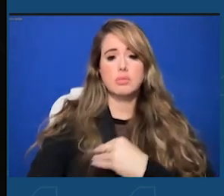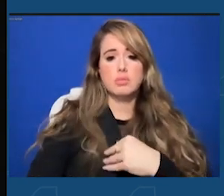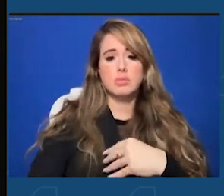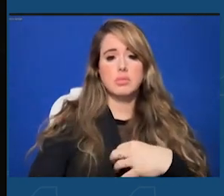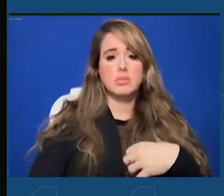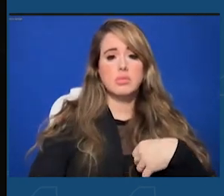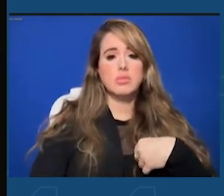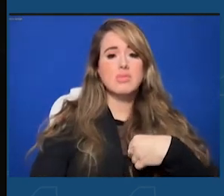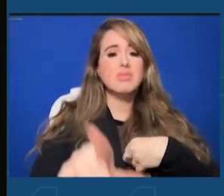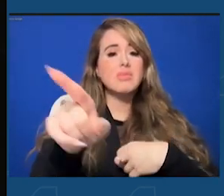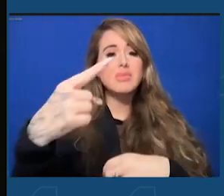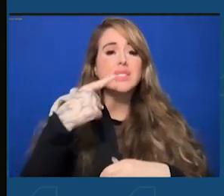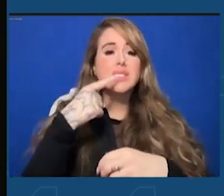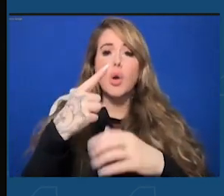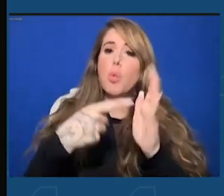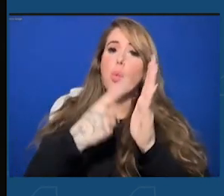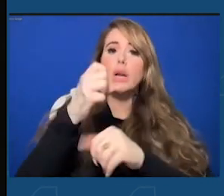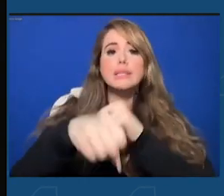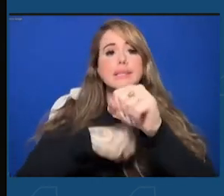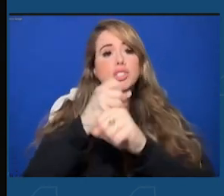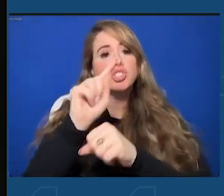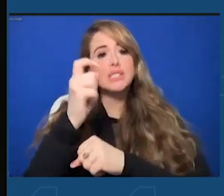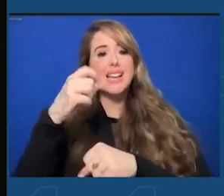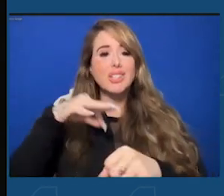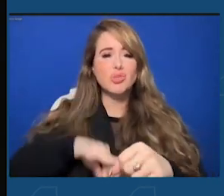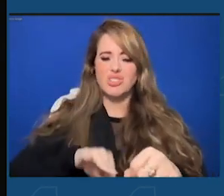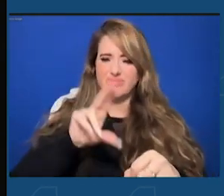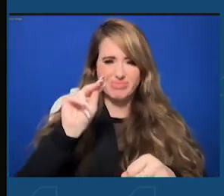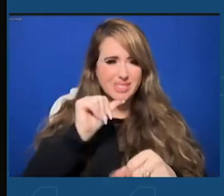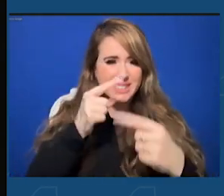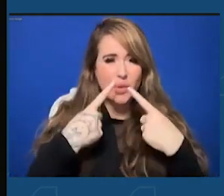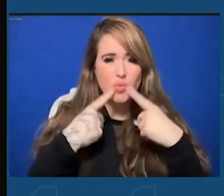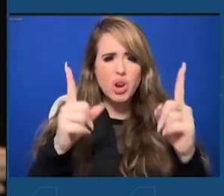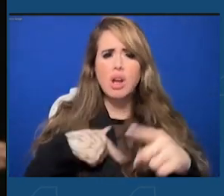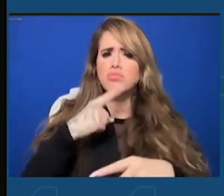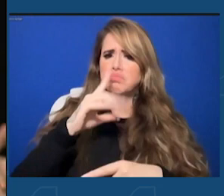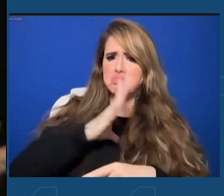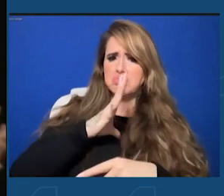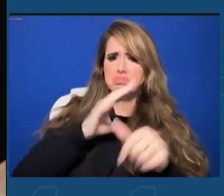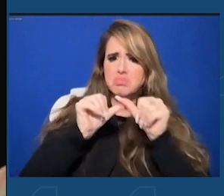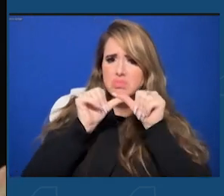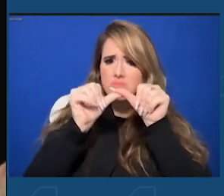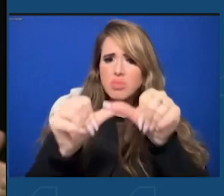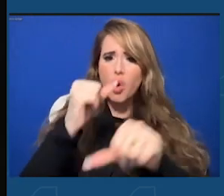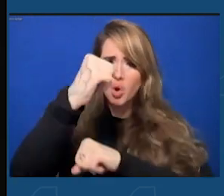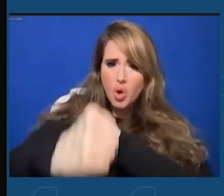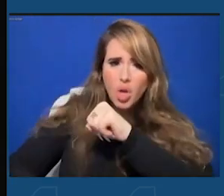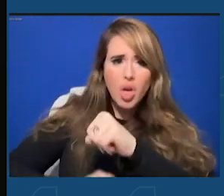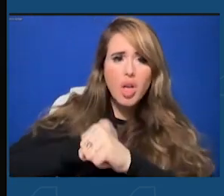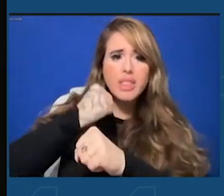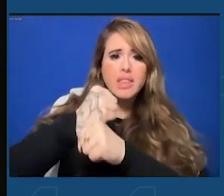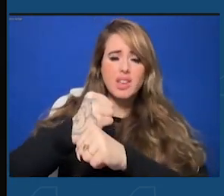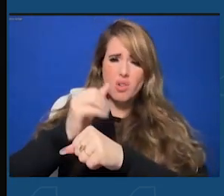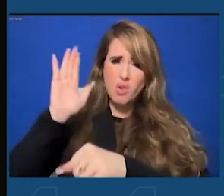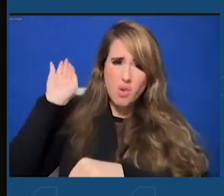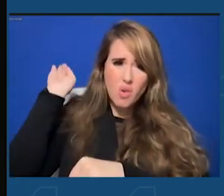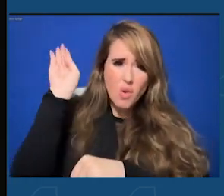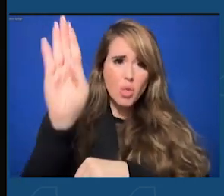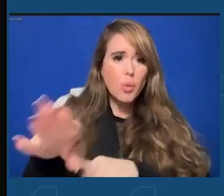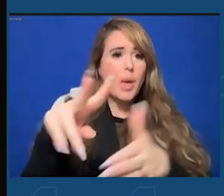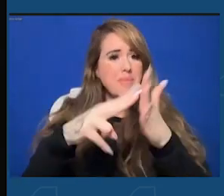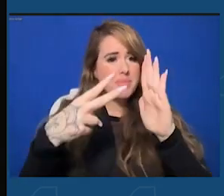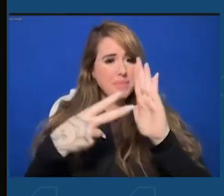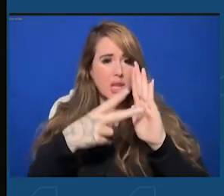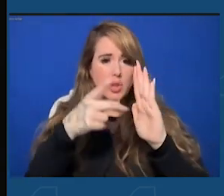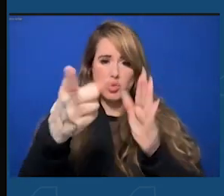not going to work, I said, all right, we'll make it throughout the year so that money's back in your pockets. So I say we market